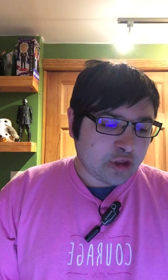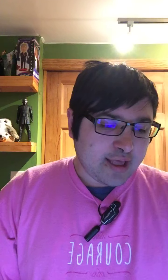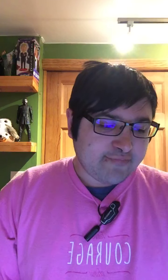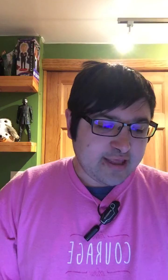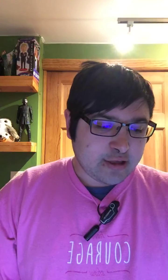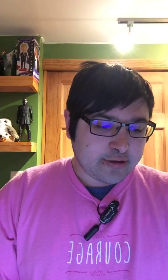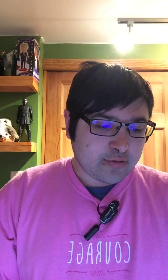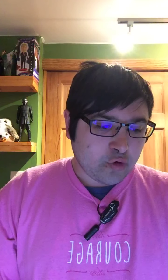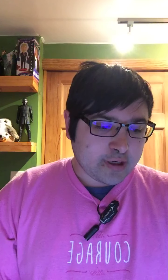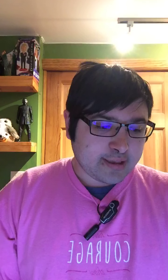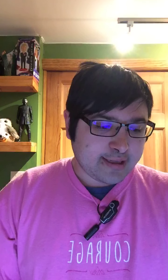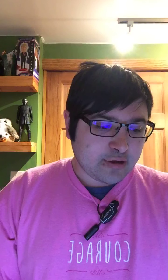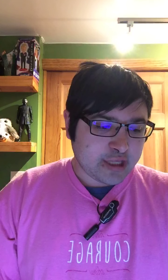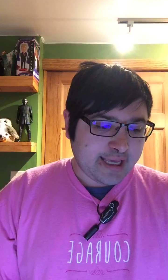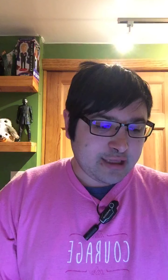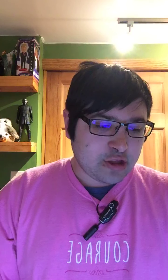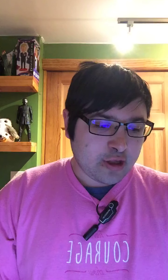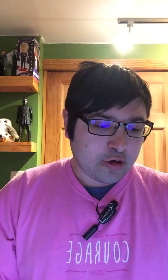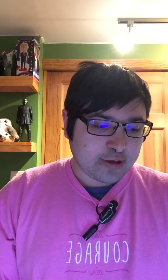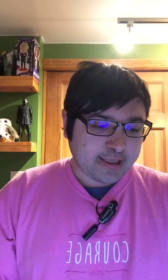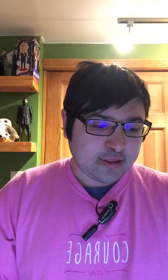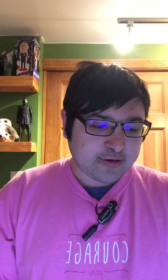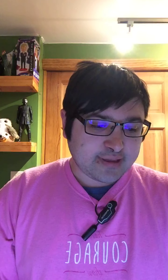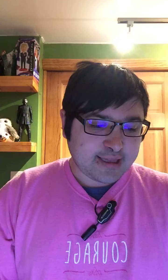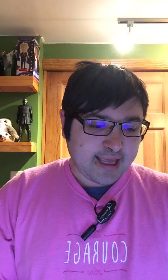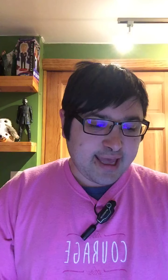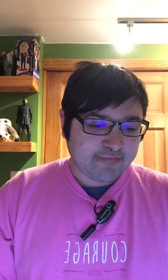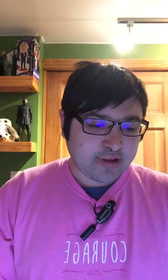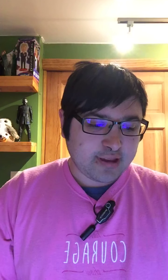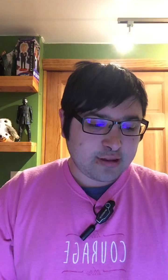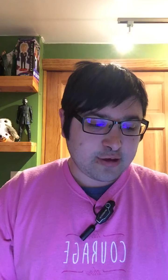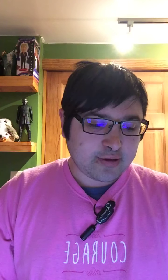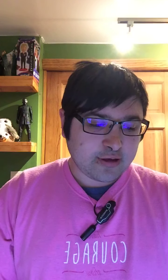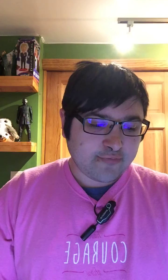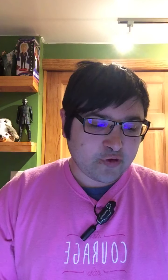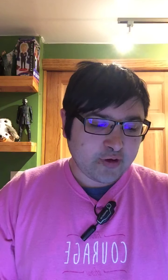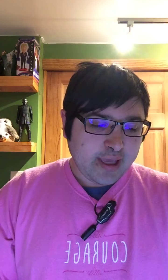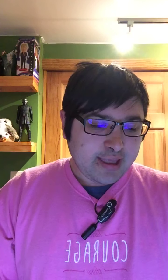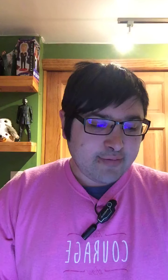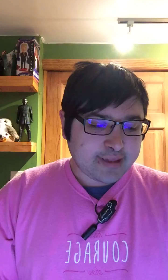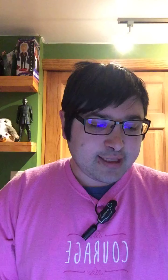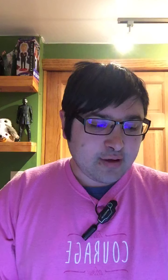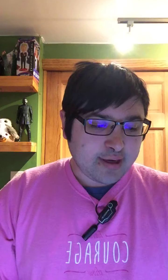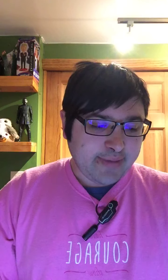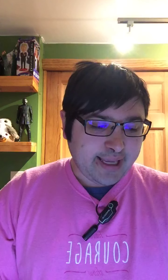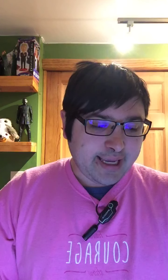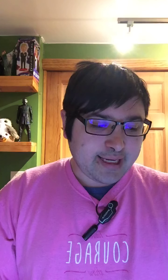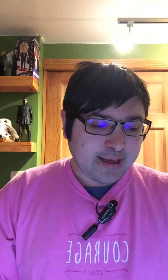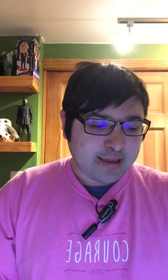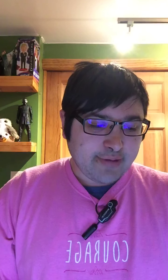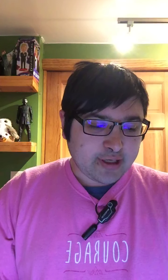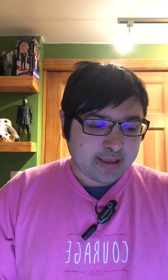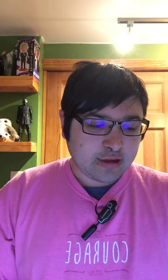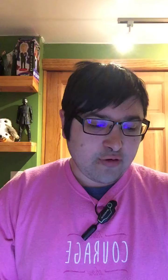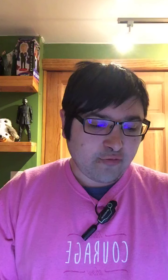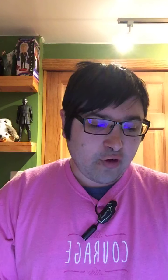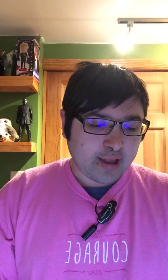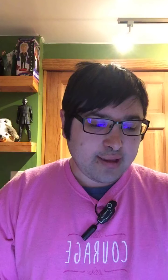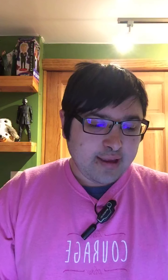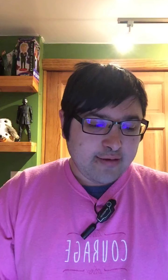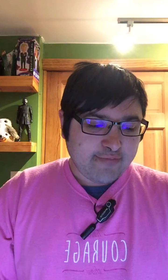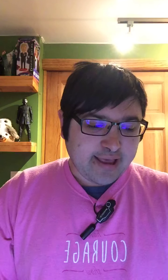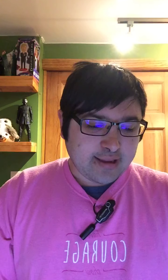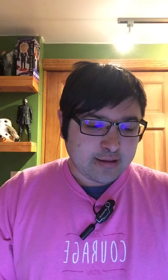U.S. stock futures were little changed early Thursday after concerns over U.S. economy and the market's